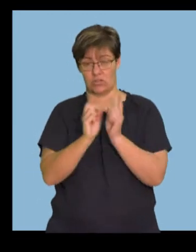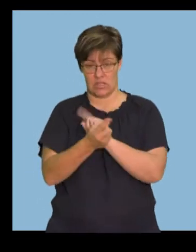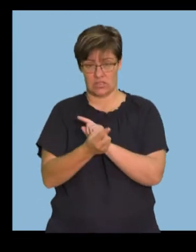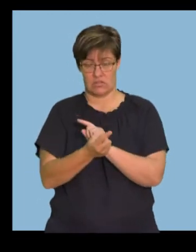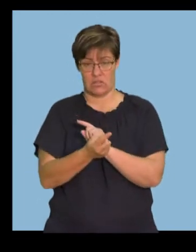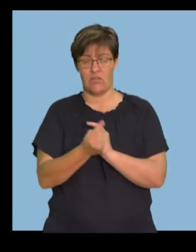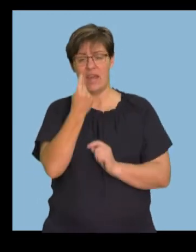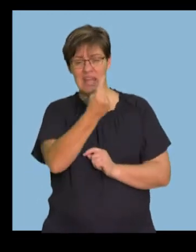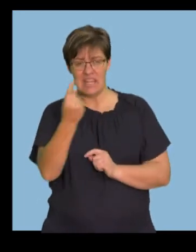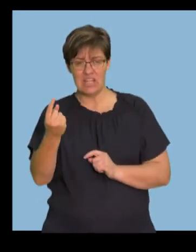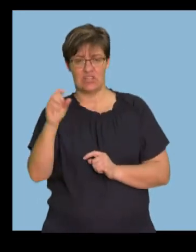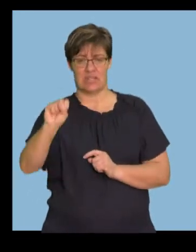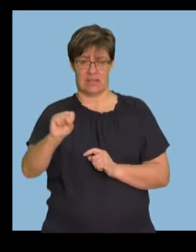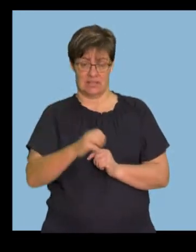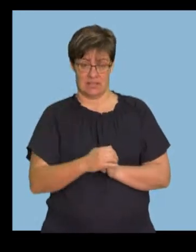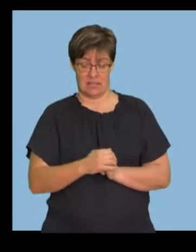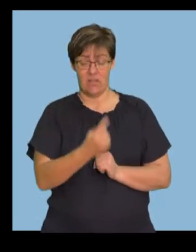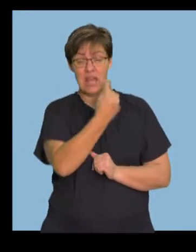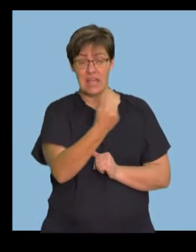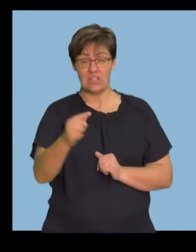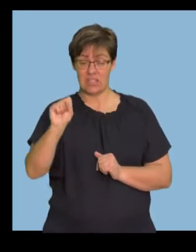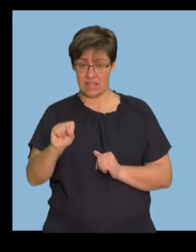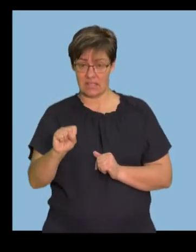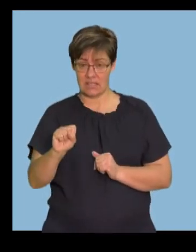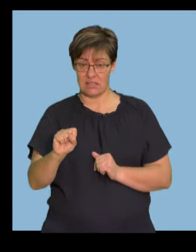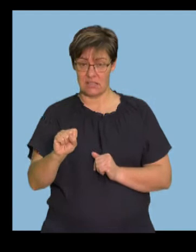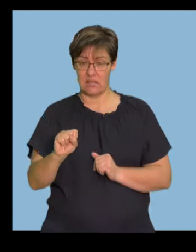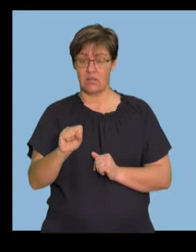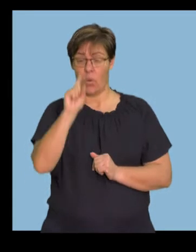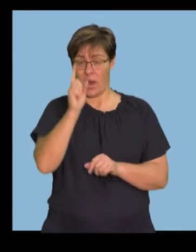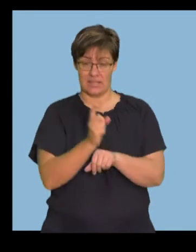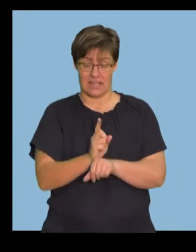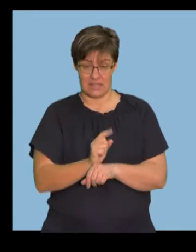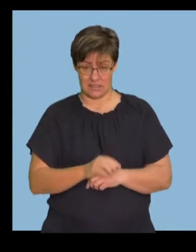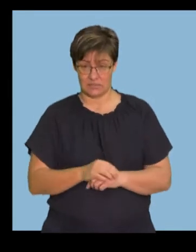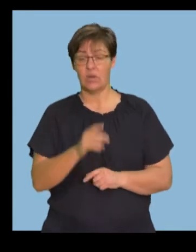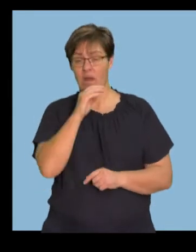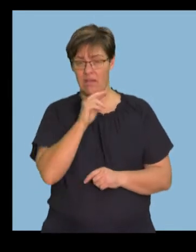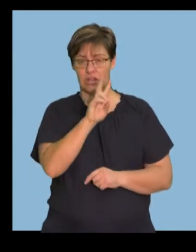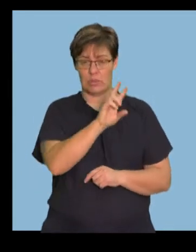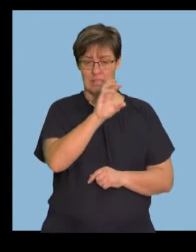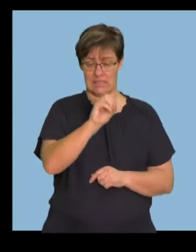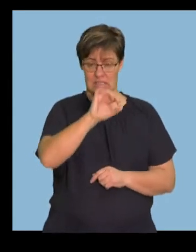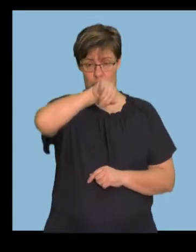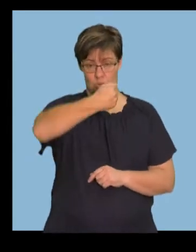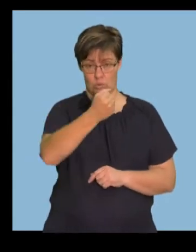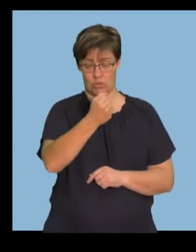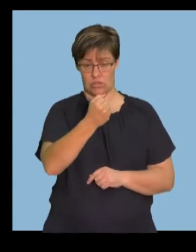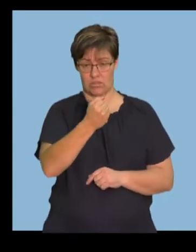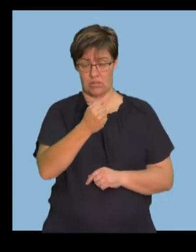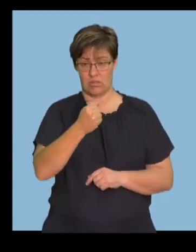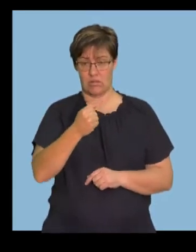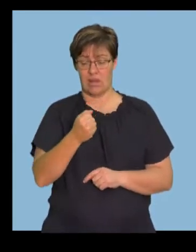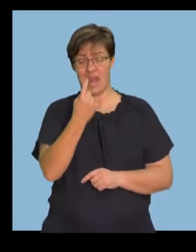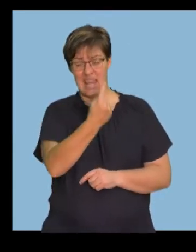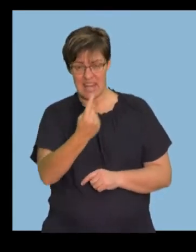whatever form for every second. So for every second, it means in 1 second. In other words, we've got 20 joules,